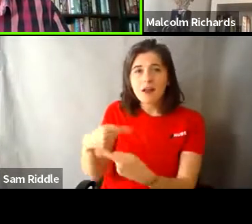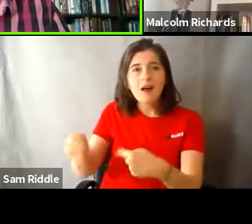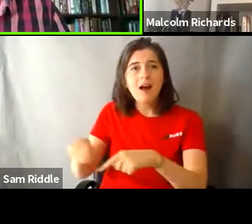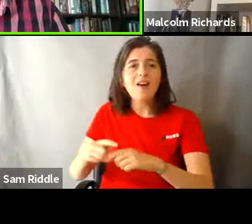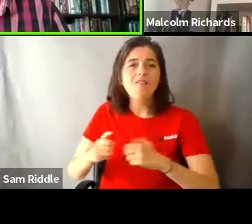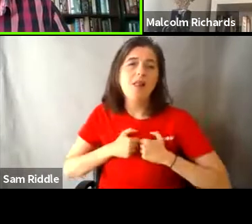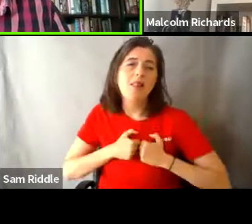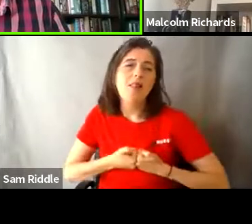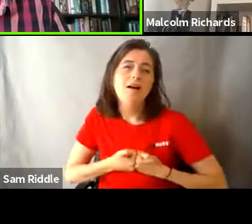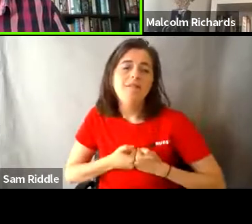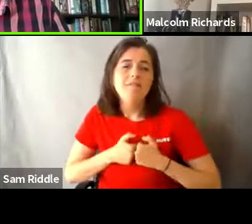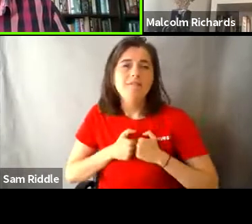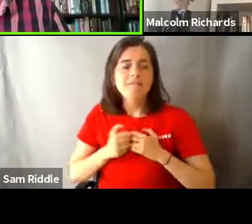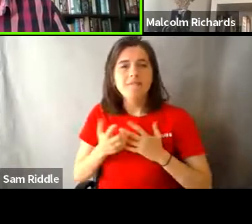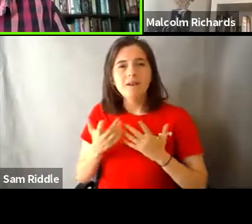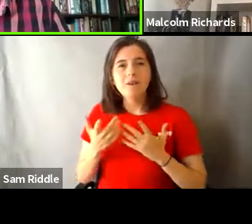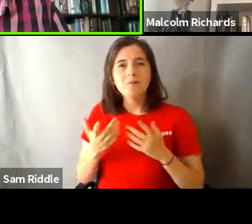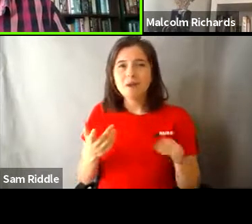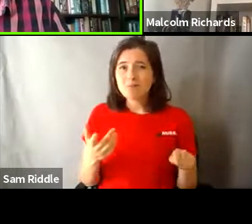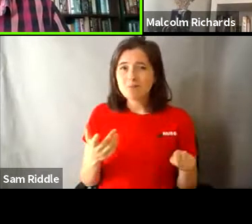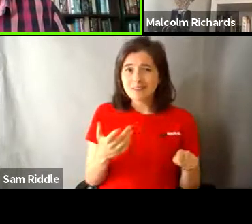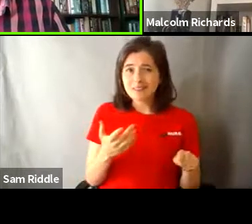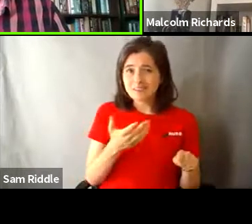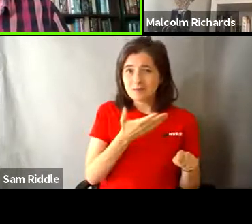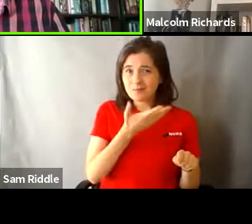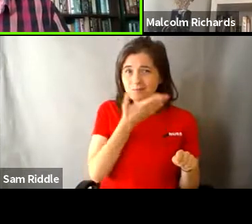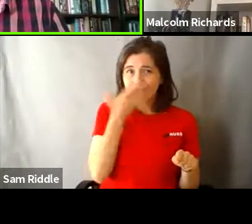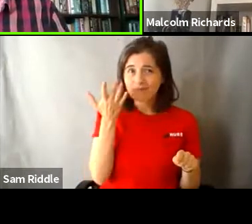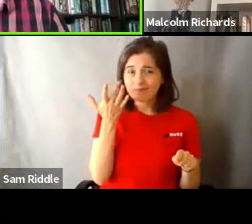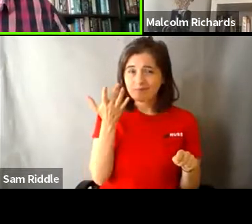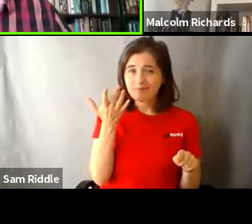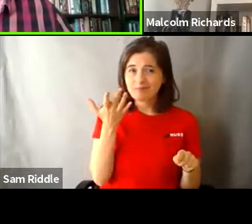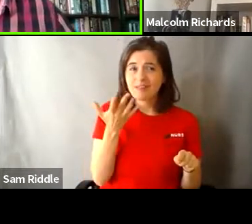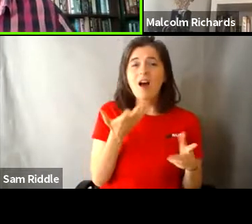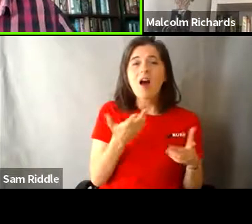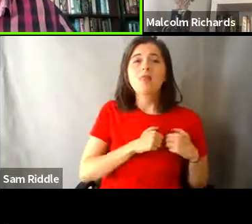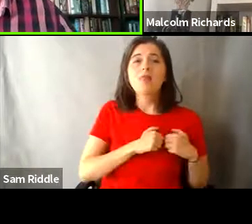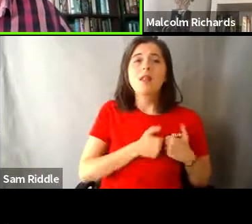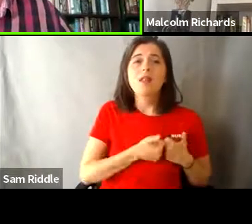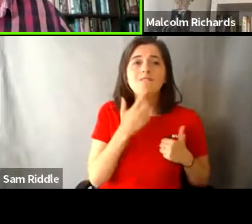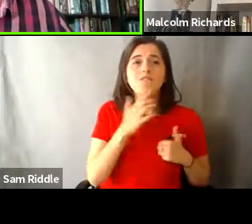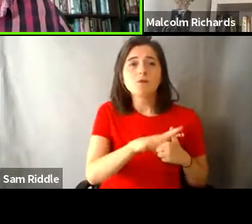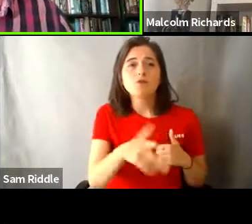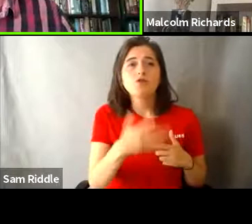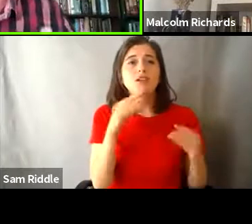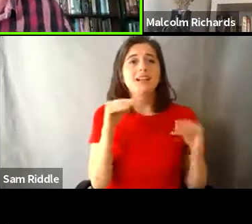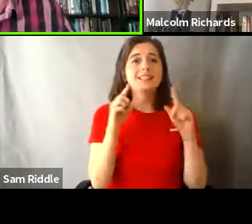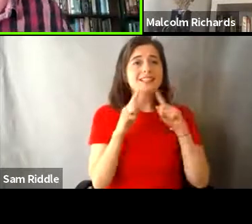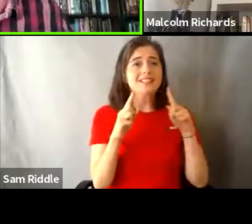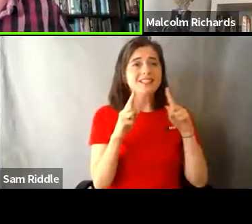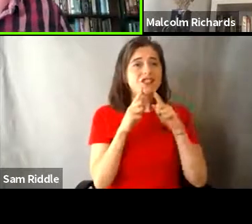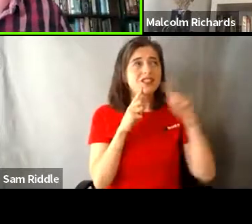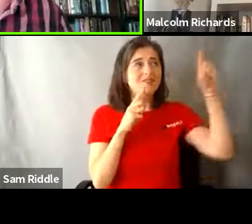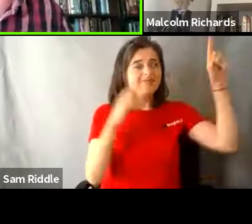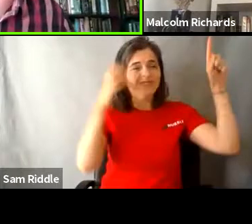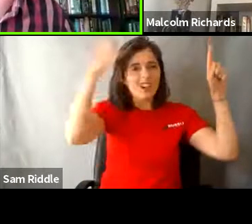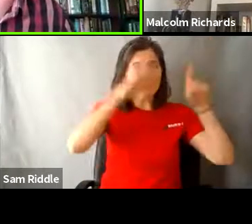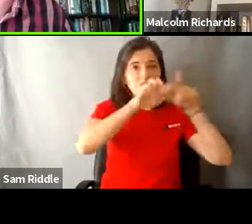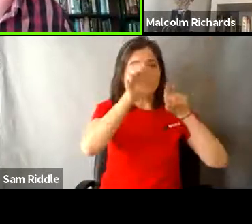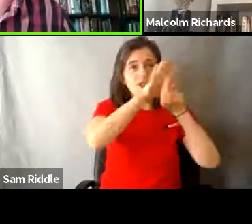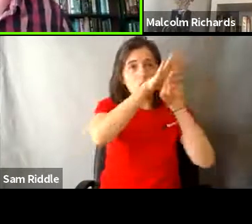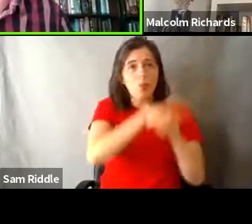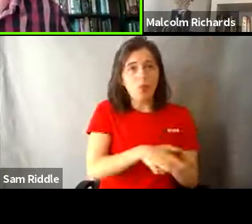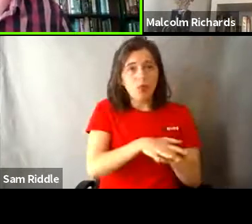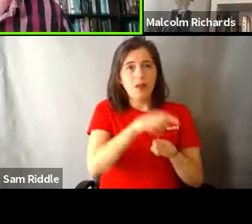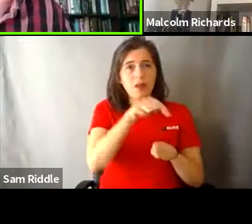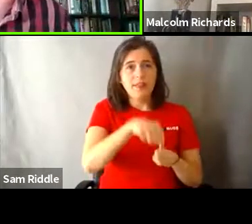teachers, but sadly in Britain this is squashed by those in control and with the power? So could we ever be like the Cuban